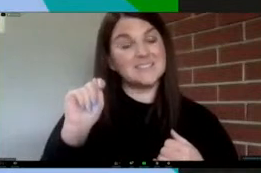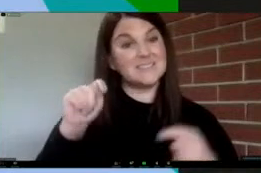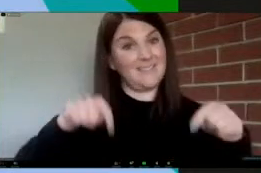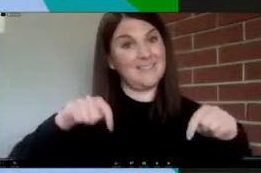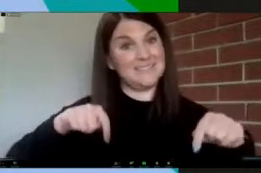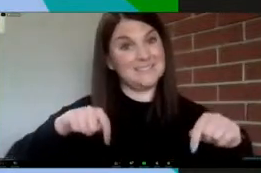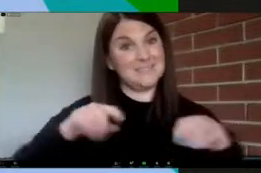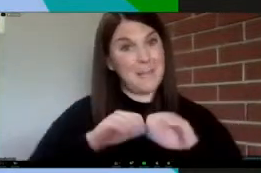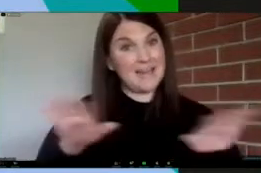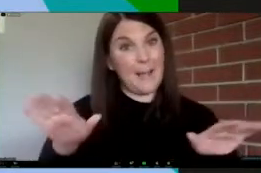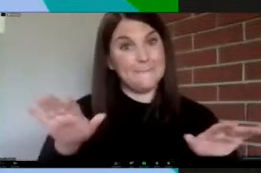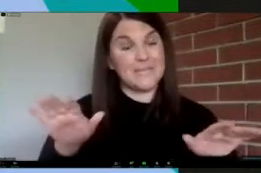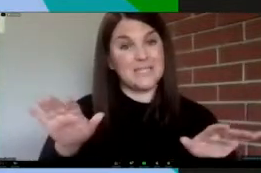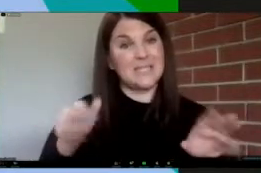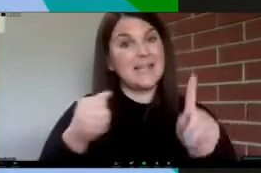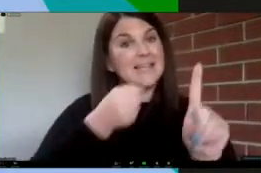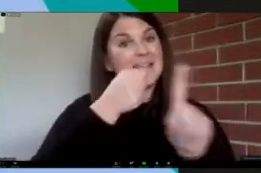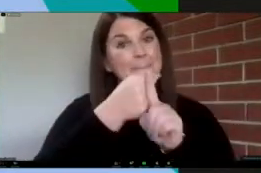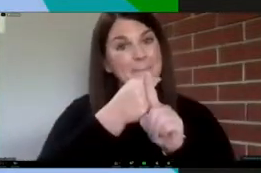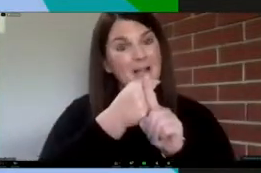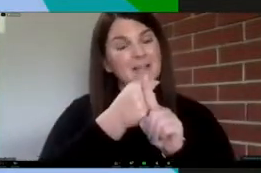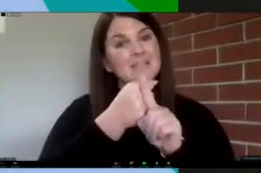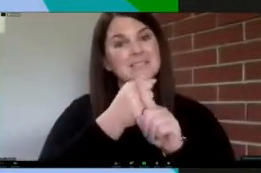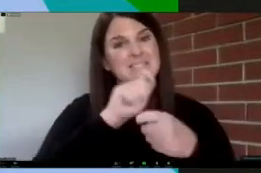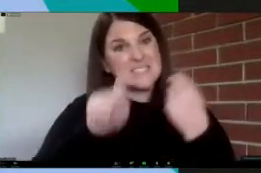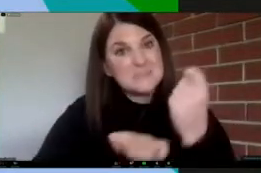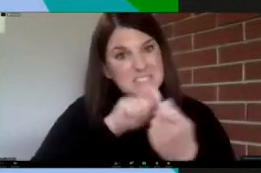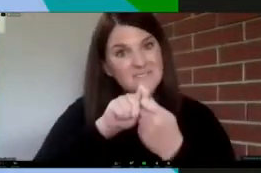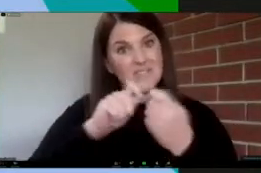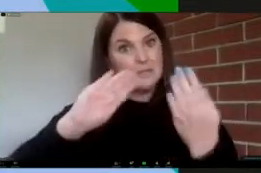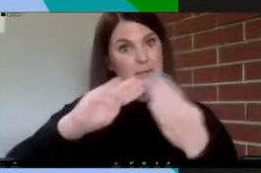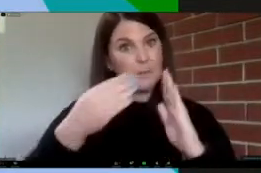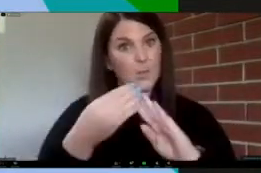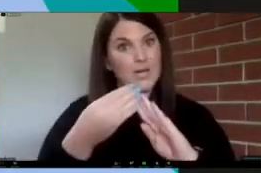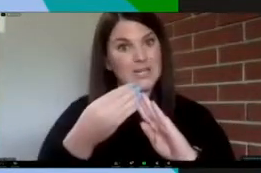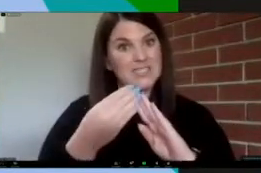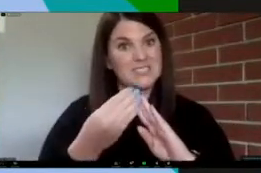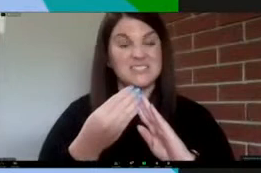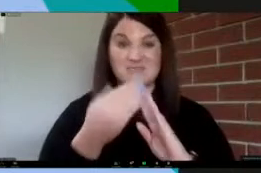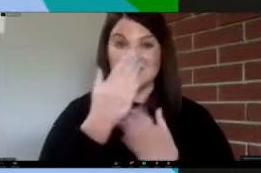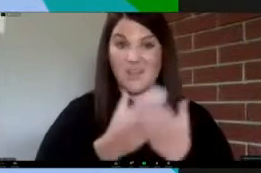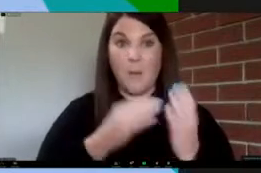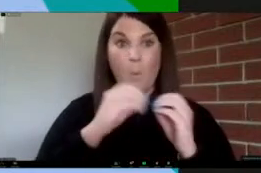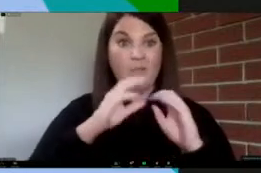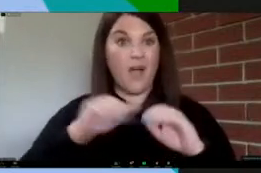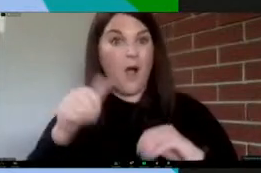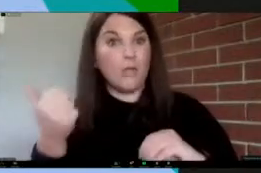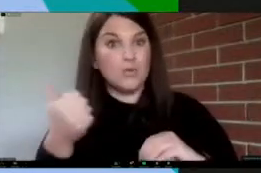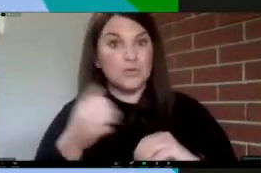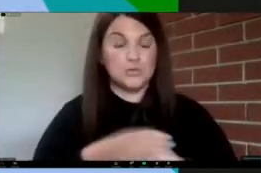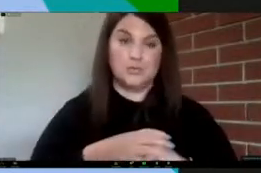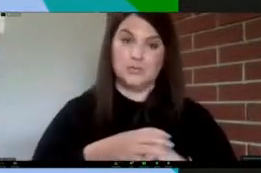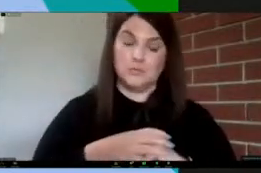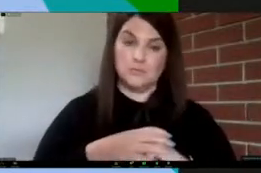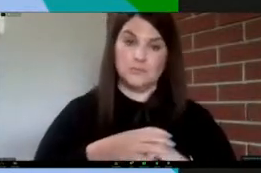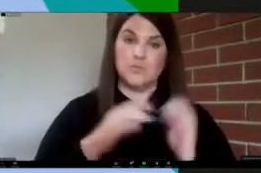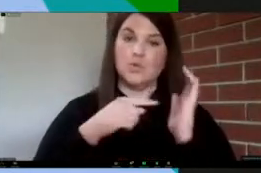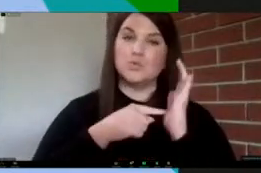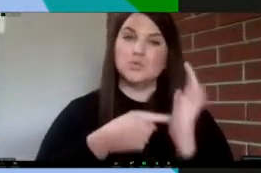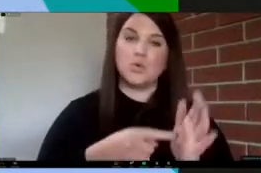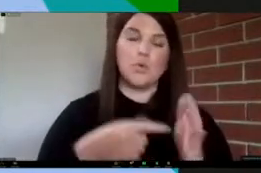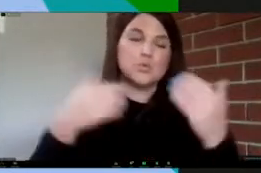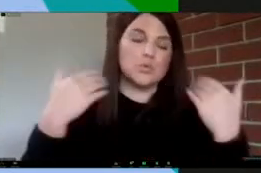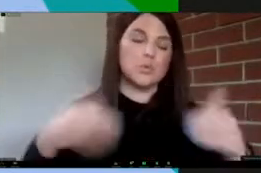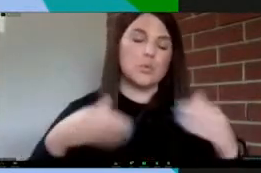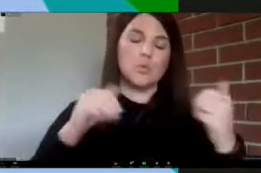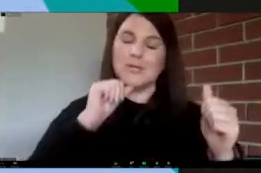pandemic has impacted some specific communities more than others. And this underscores the profound disparities